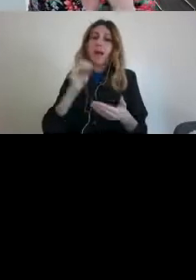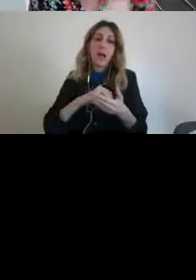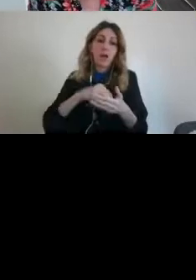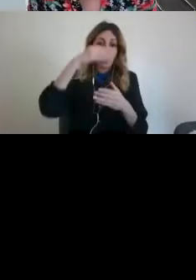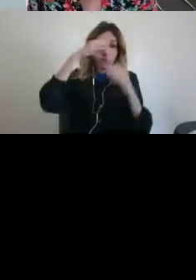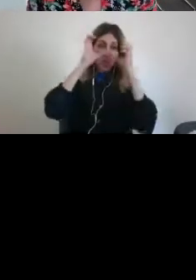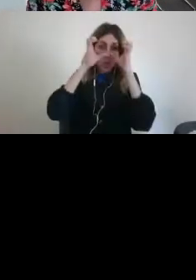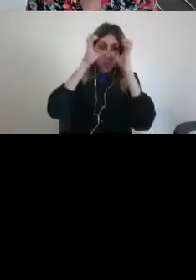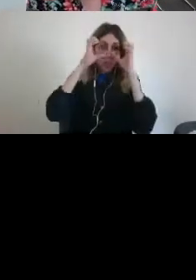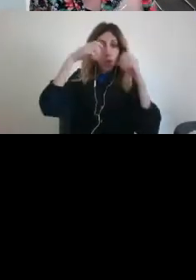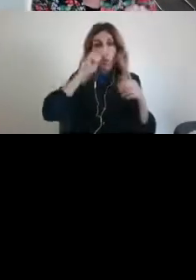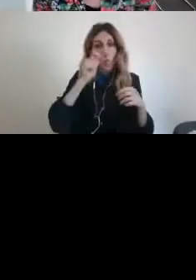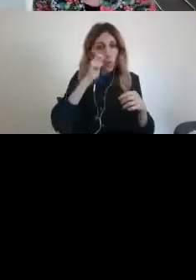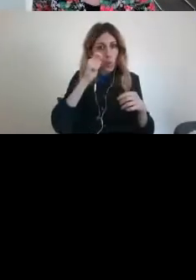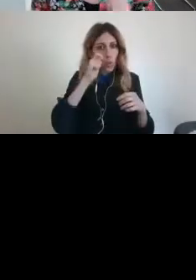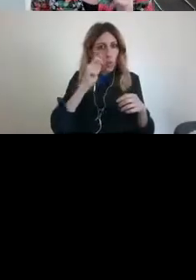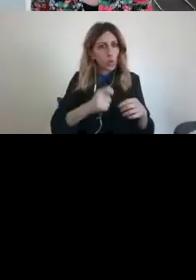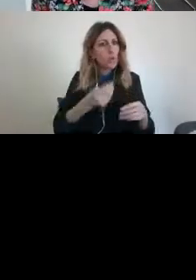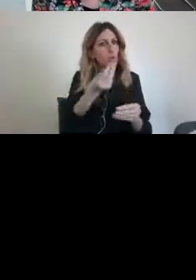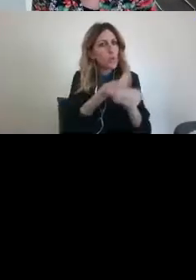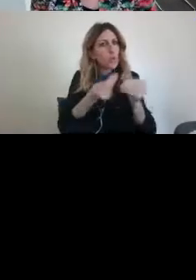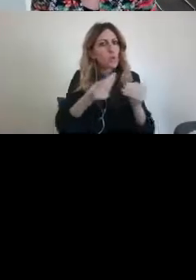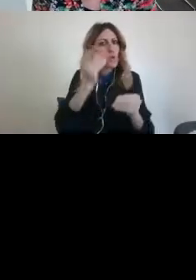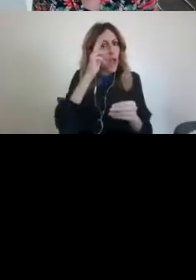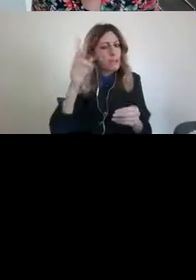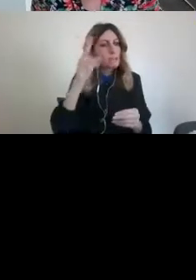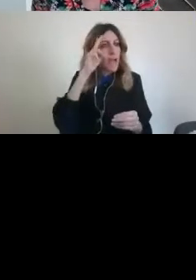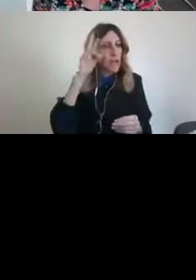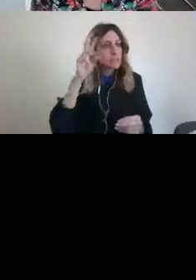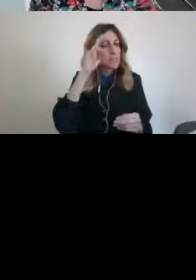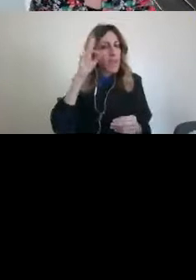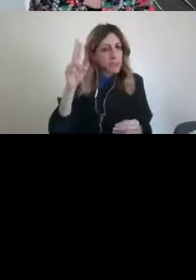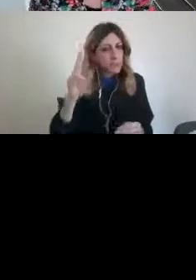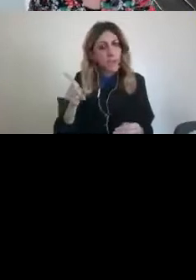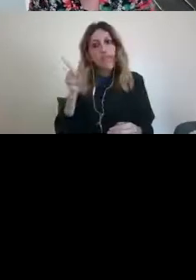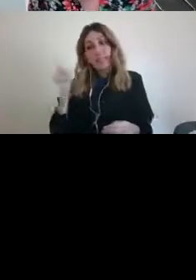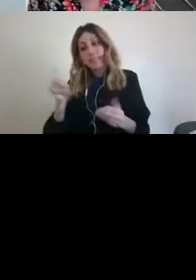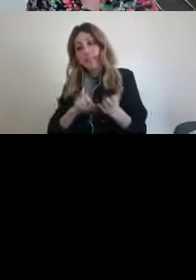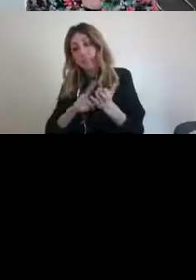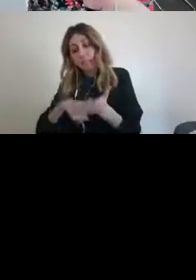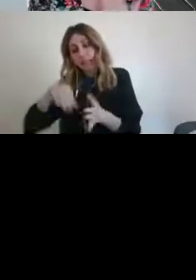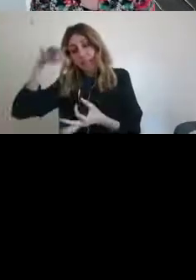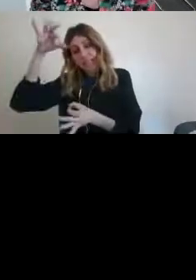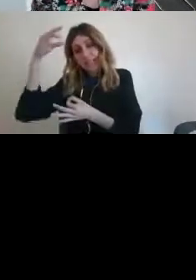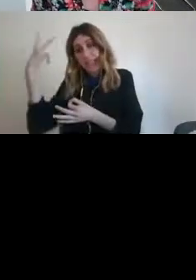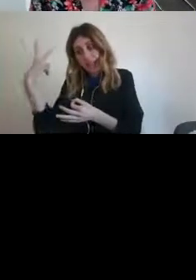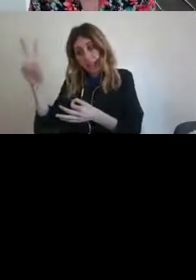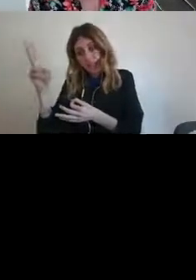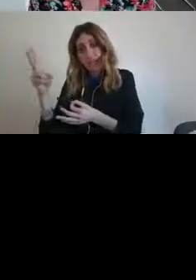better and more demanding. You just need to do more now in order to please Google. Google has